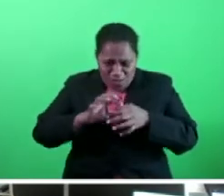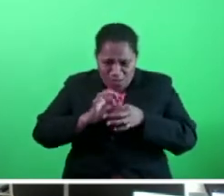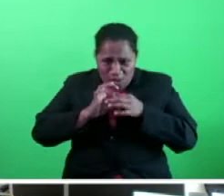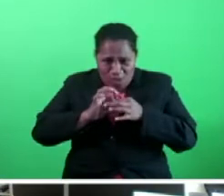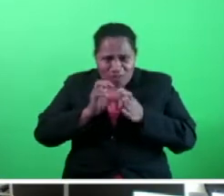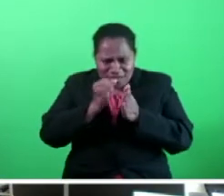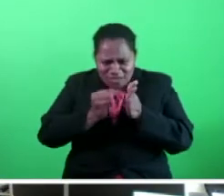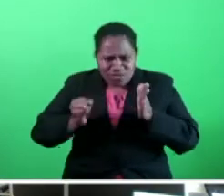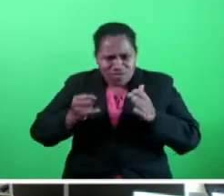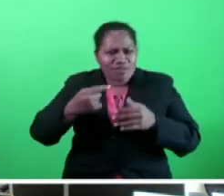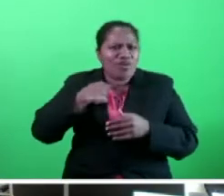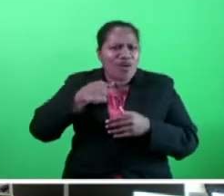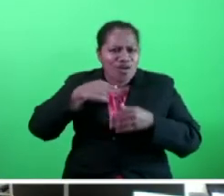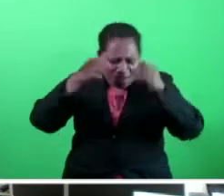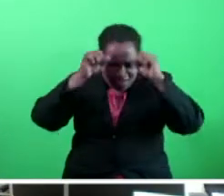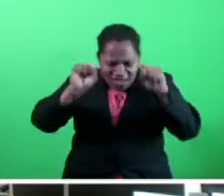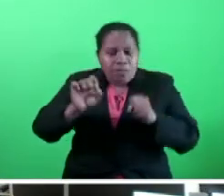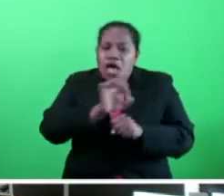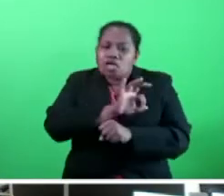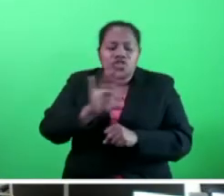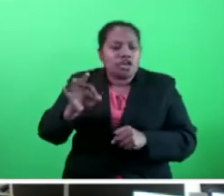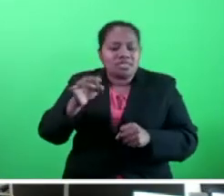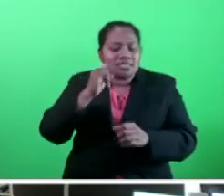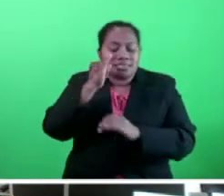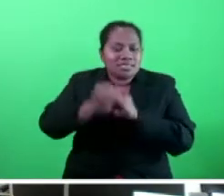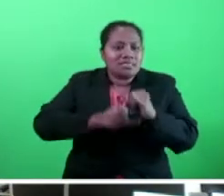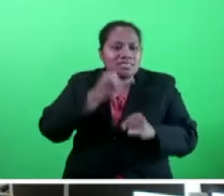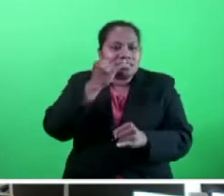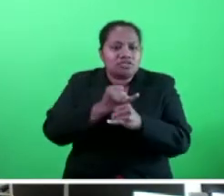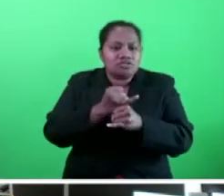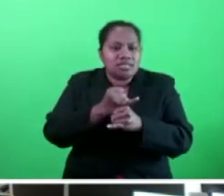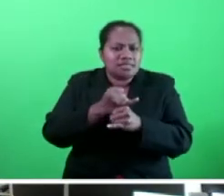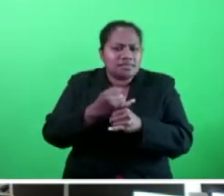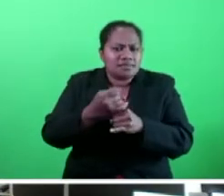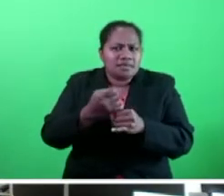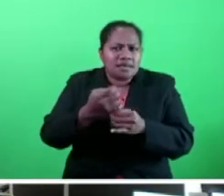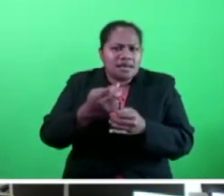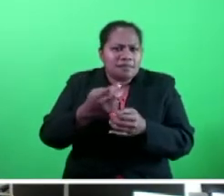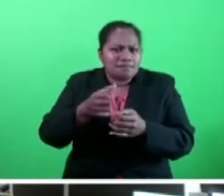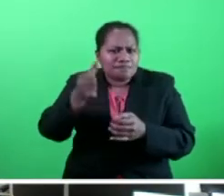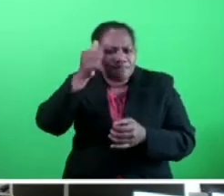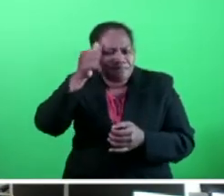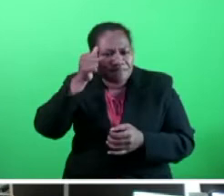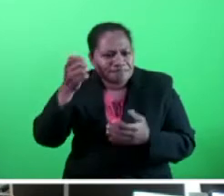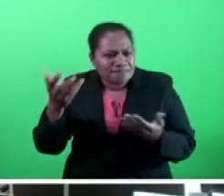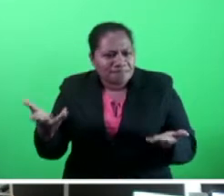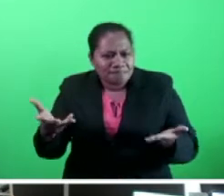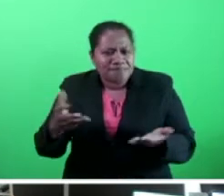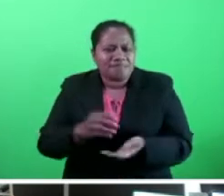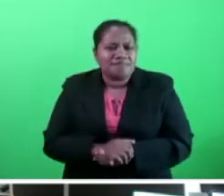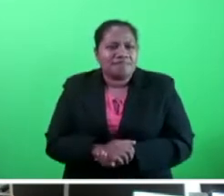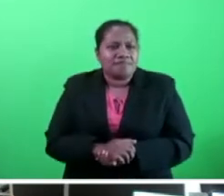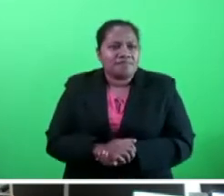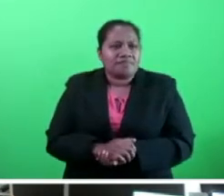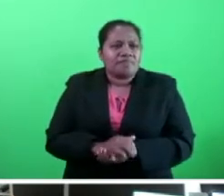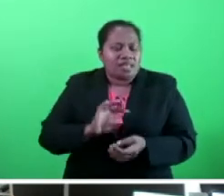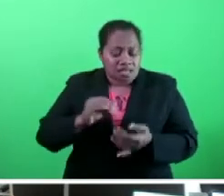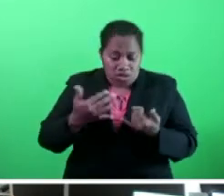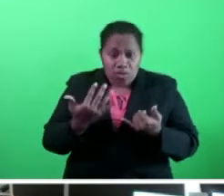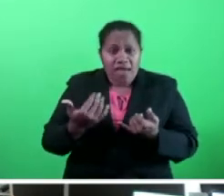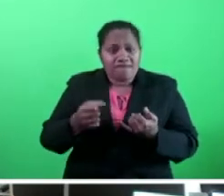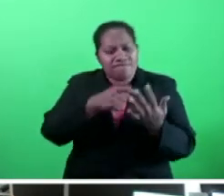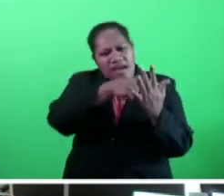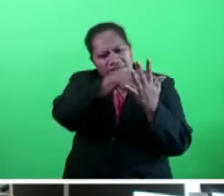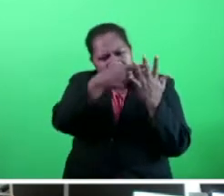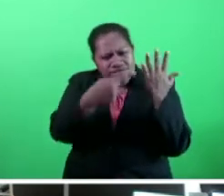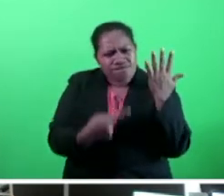so we're going to get there. Mr. Speaker, with regard to the beef and breed, there are 5 key target areas. One is